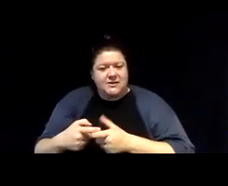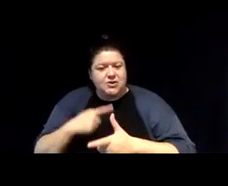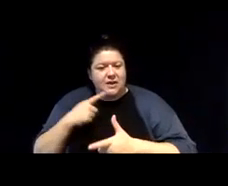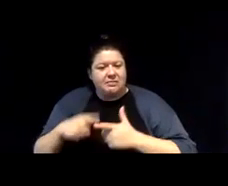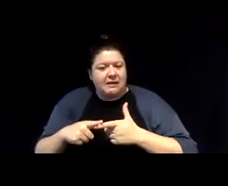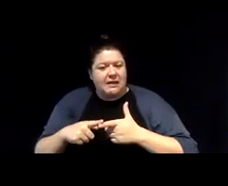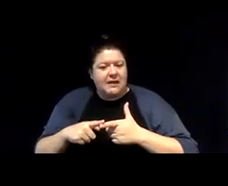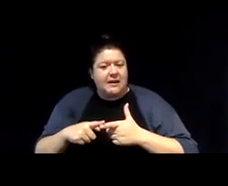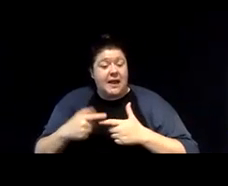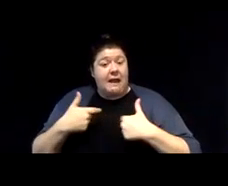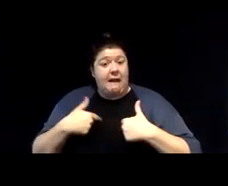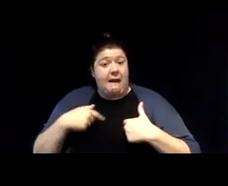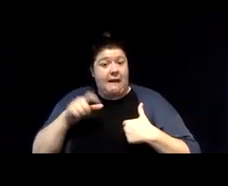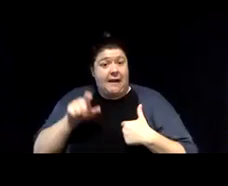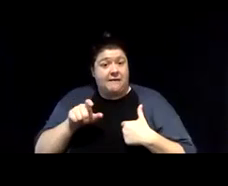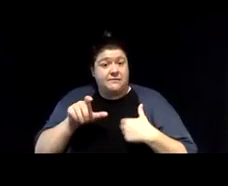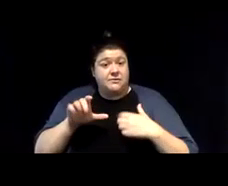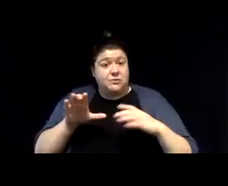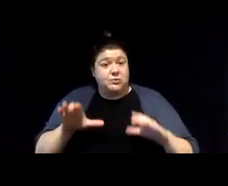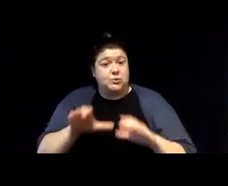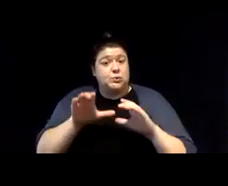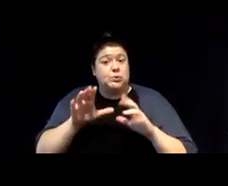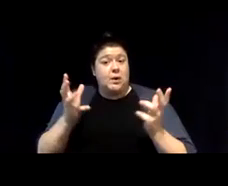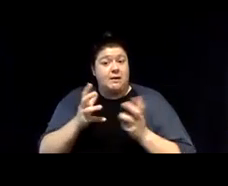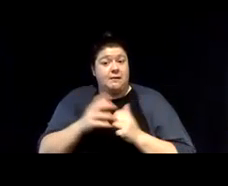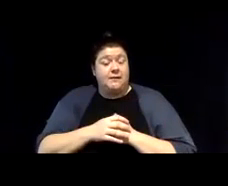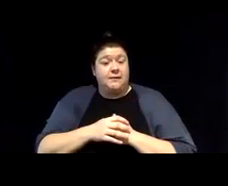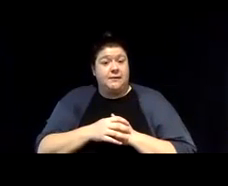have to do, like I said,